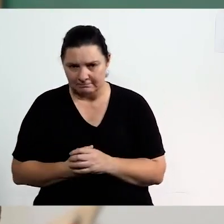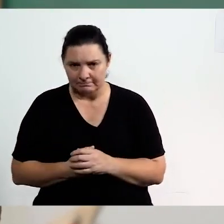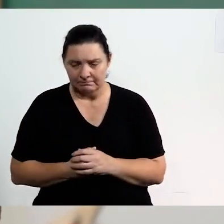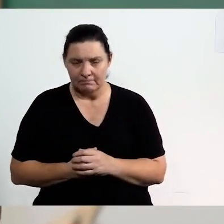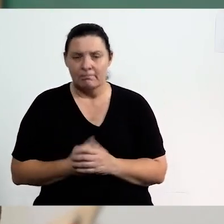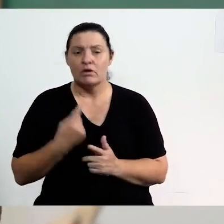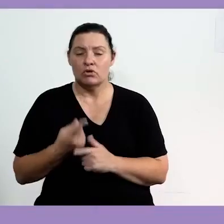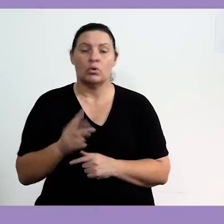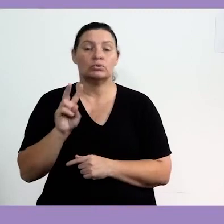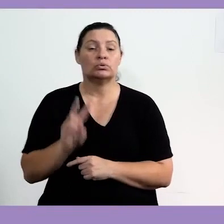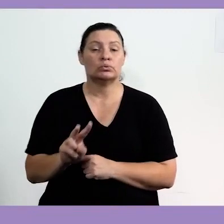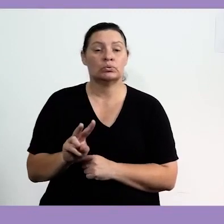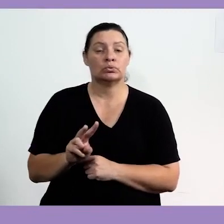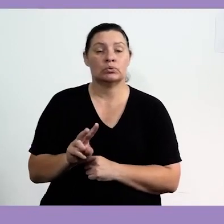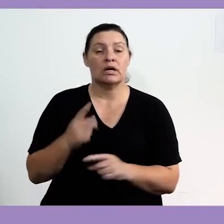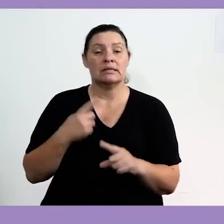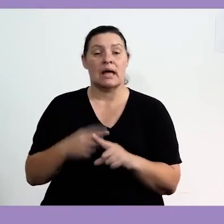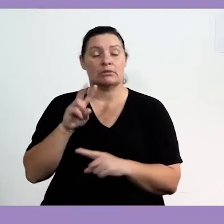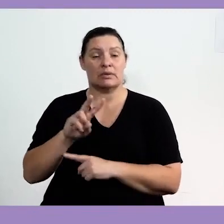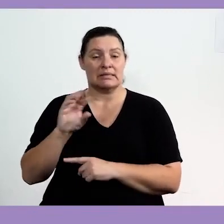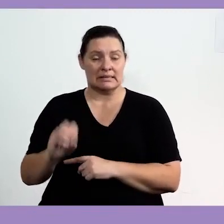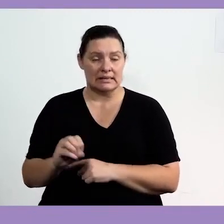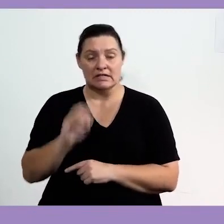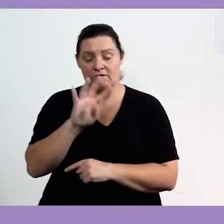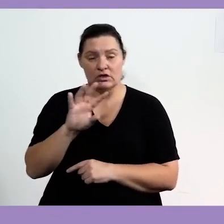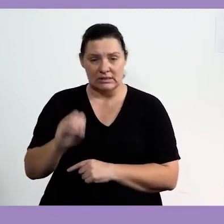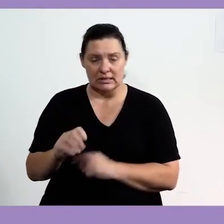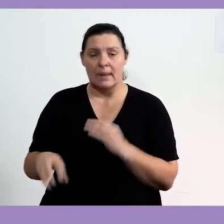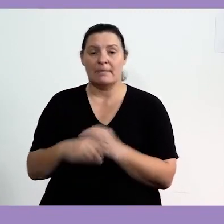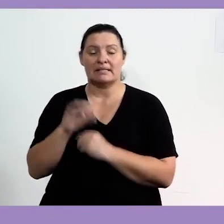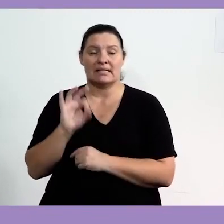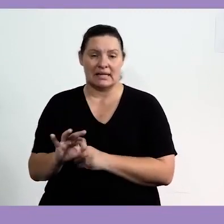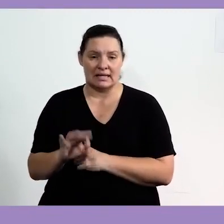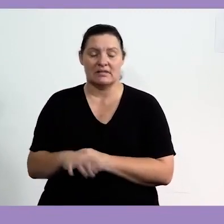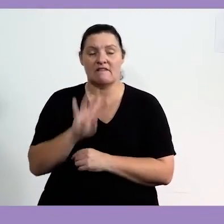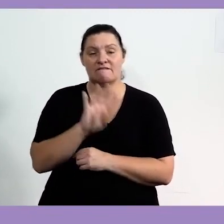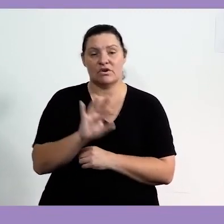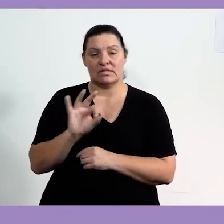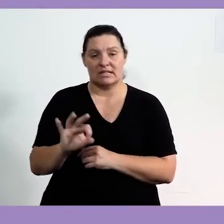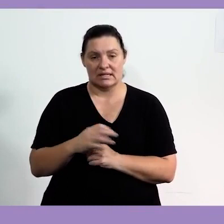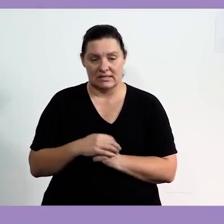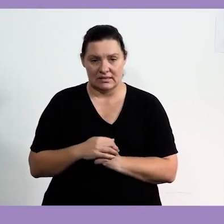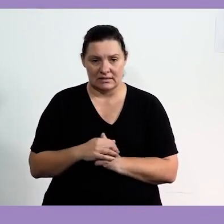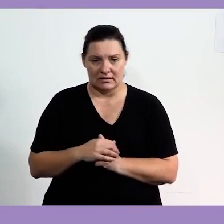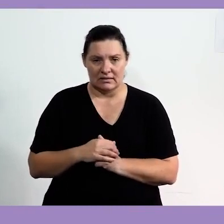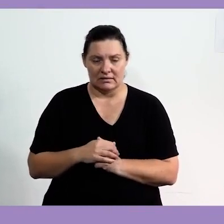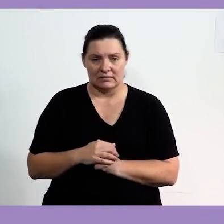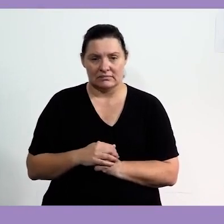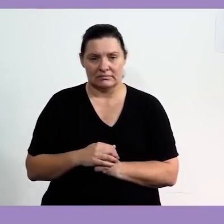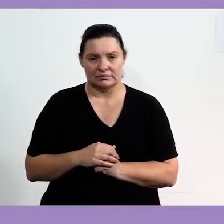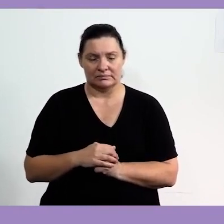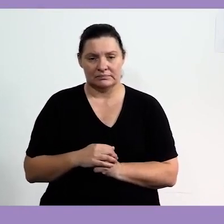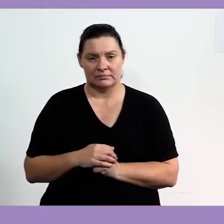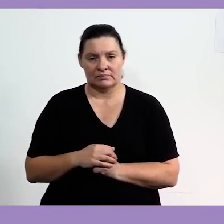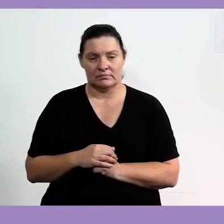whole numbers. So what is 2 times 20? That is 40. And when we add 3, our answer there is